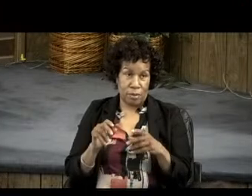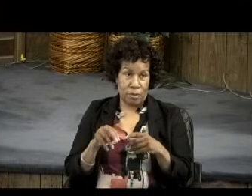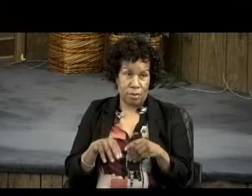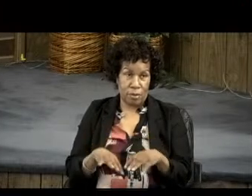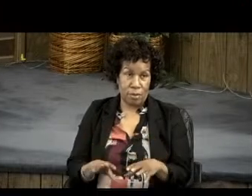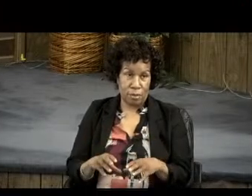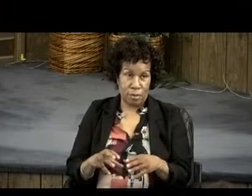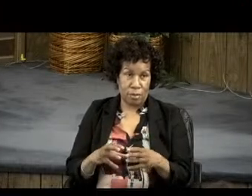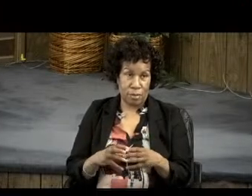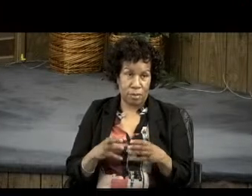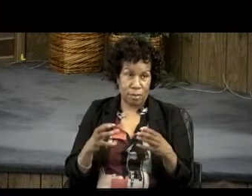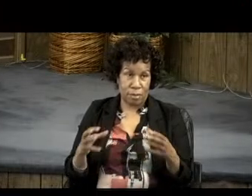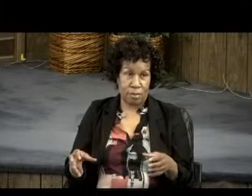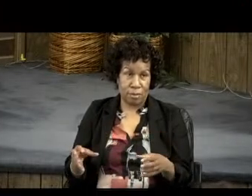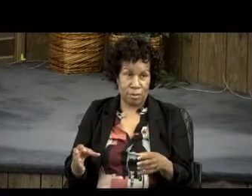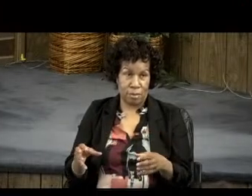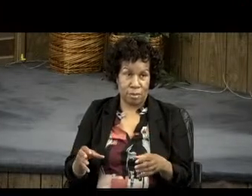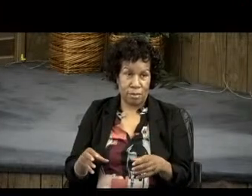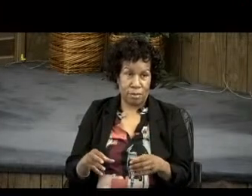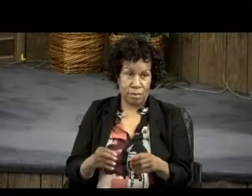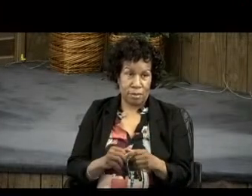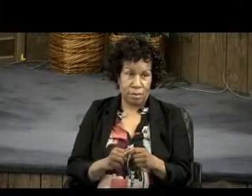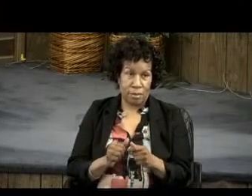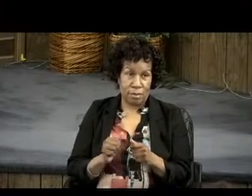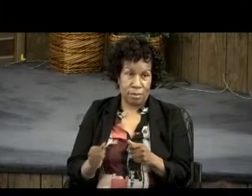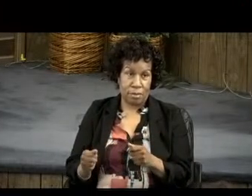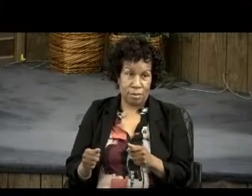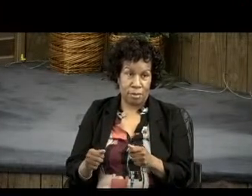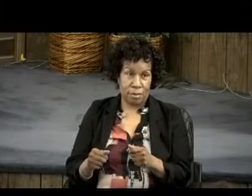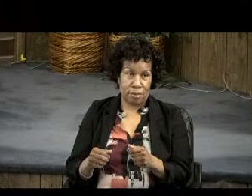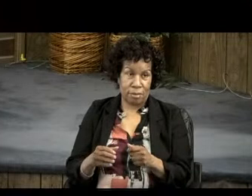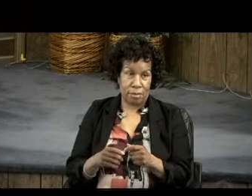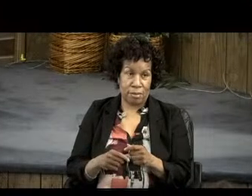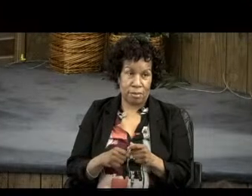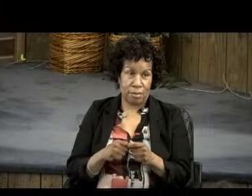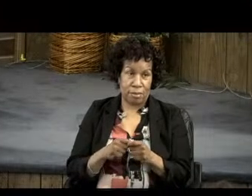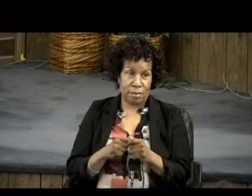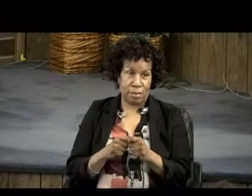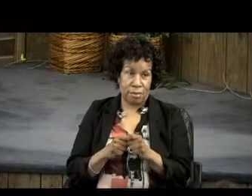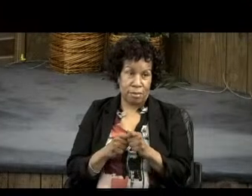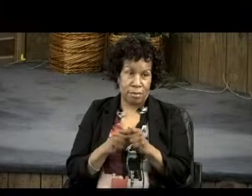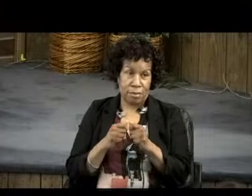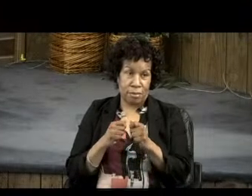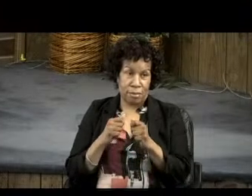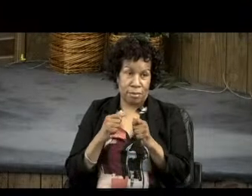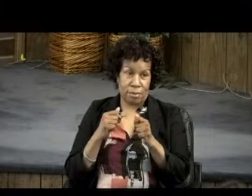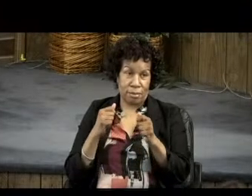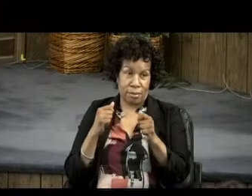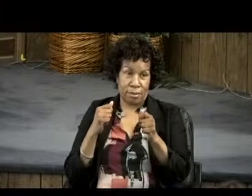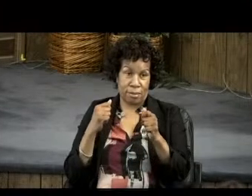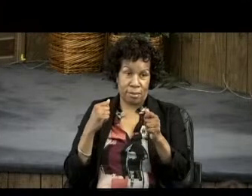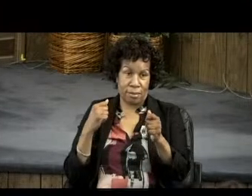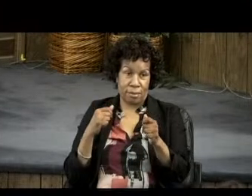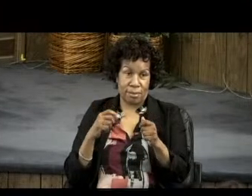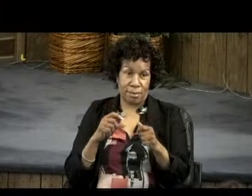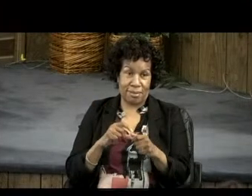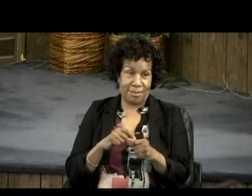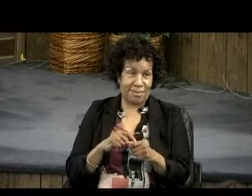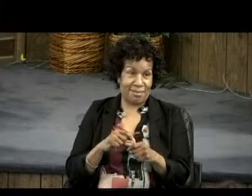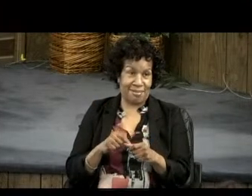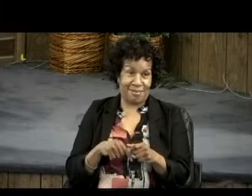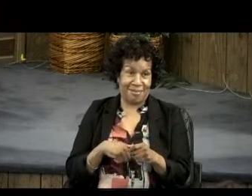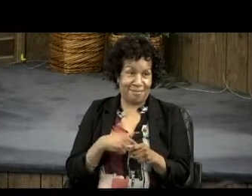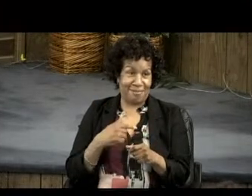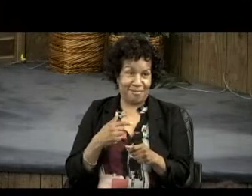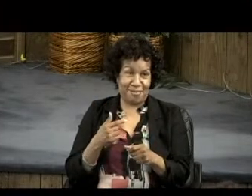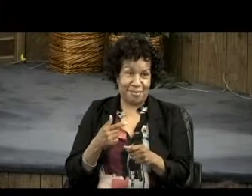which he had even a scrip, and his sling was in his hand. And he drew near, and Goliath was so